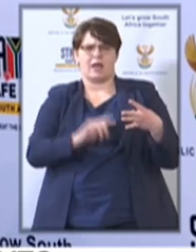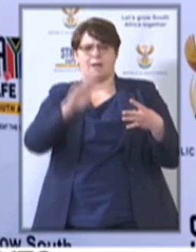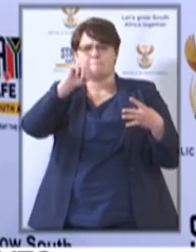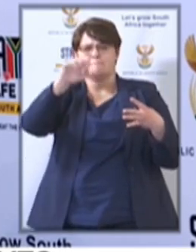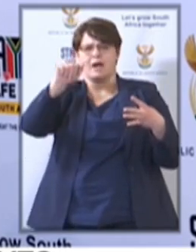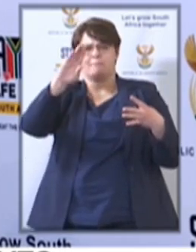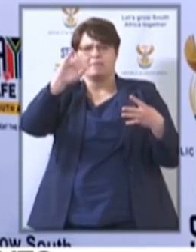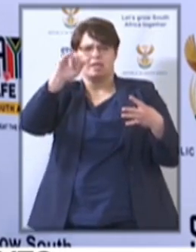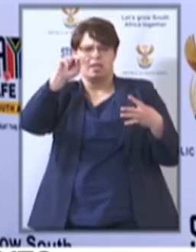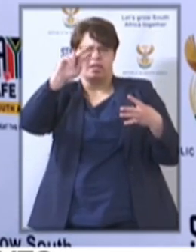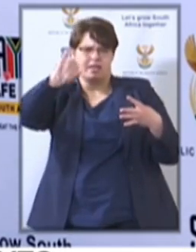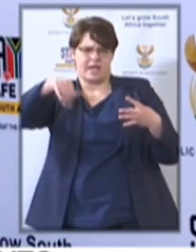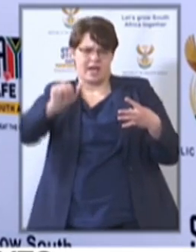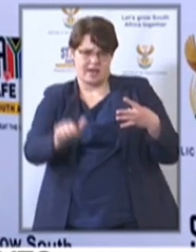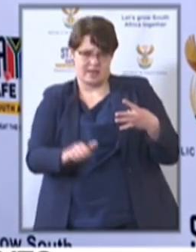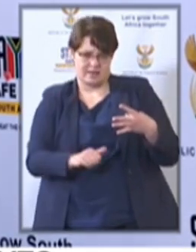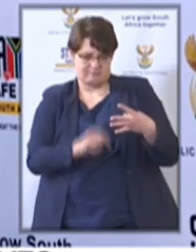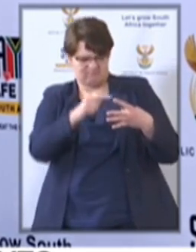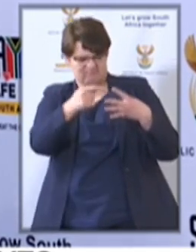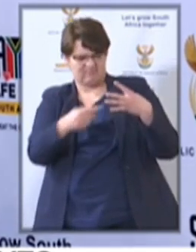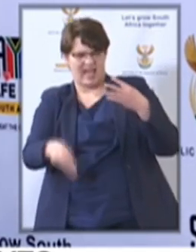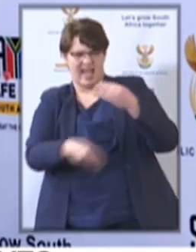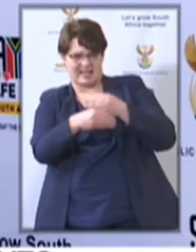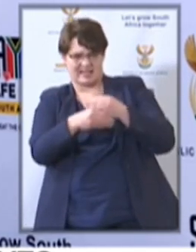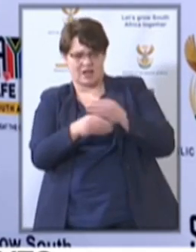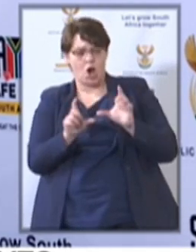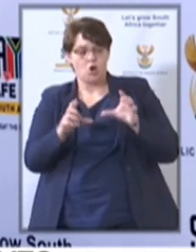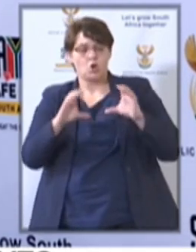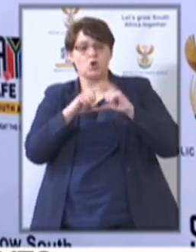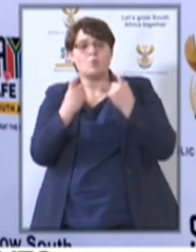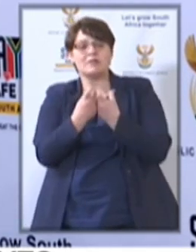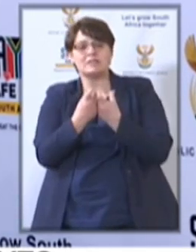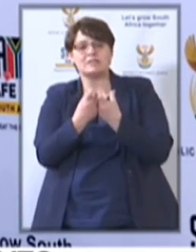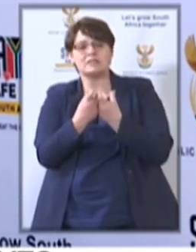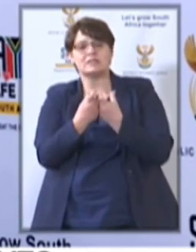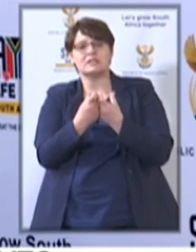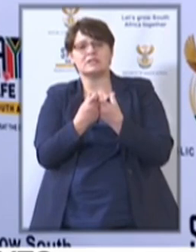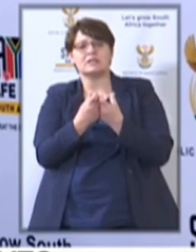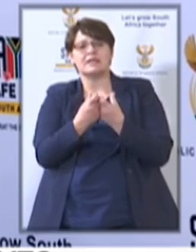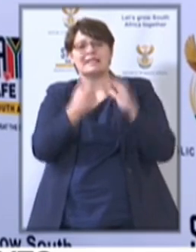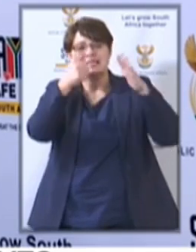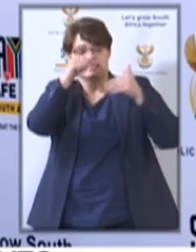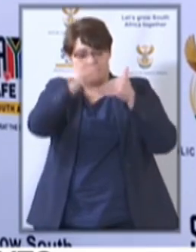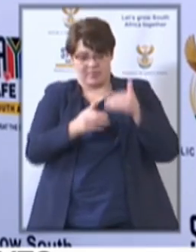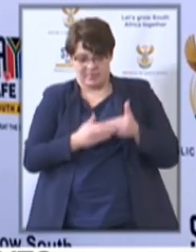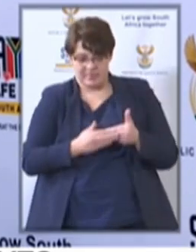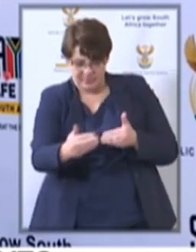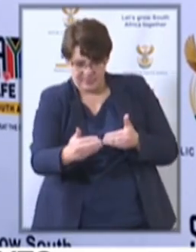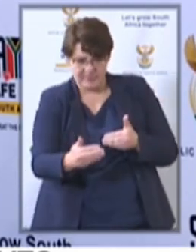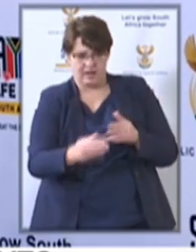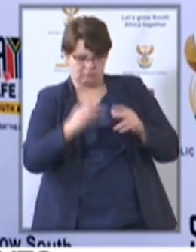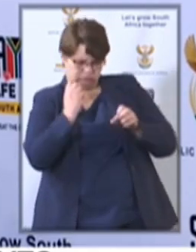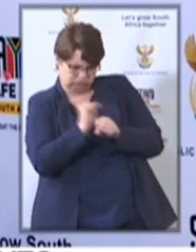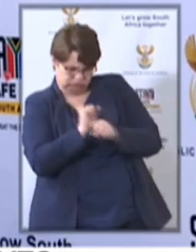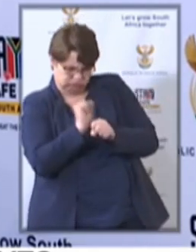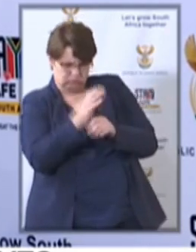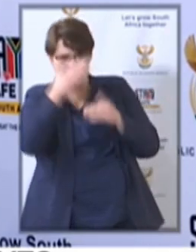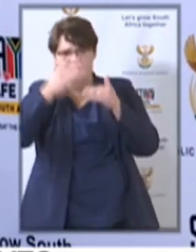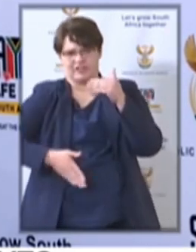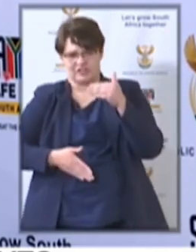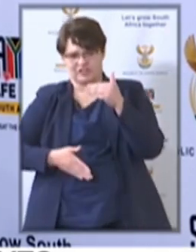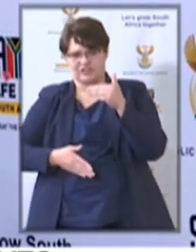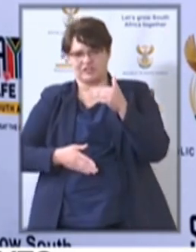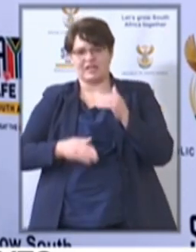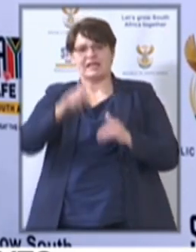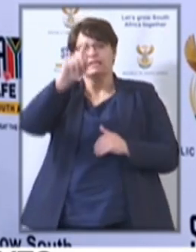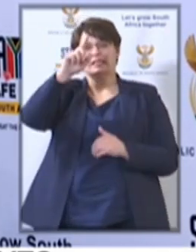Mabinya. The committee is expected to complete its work within 6 months. The detailed terms of reference